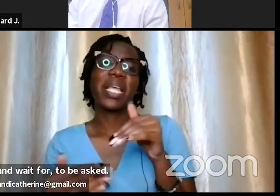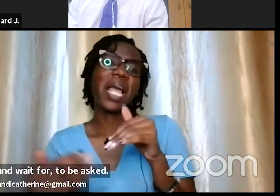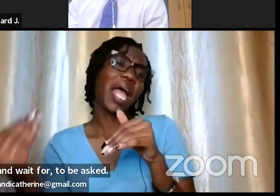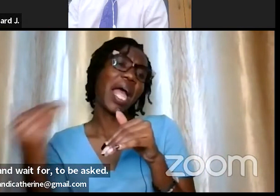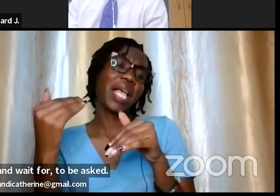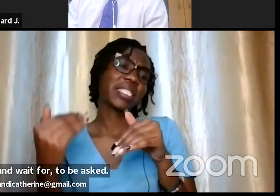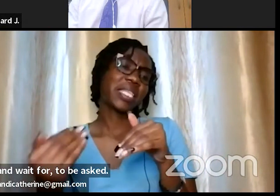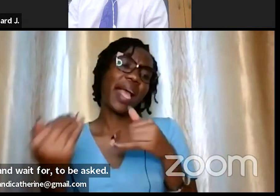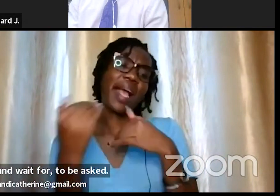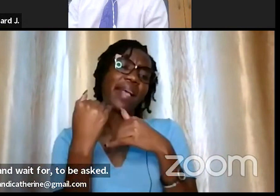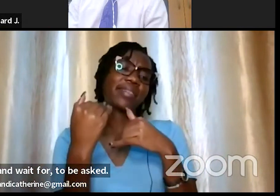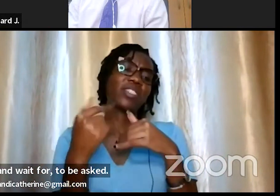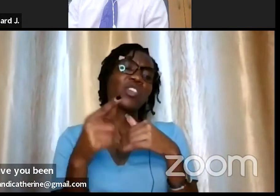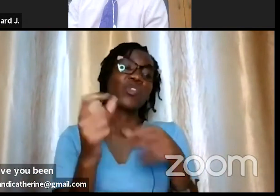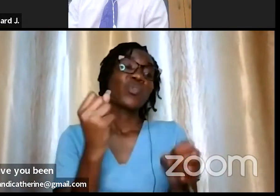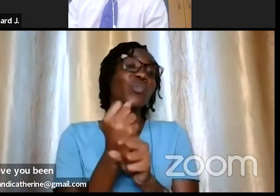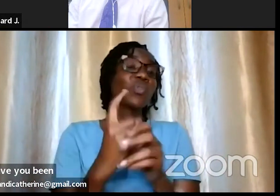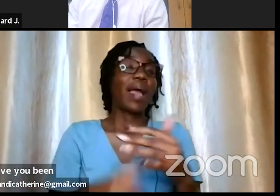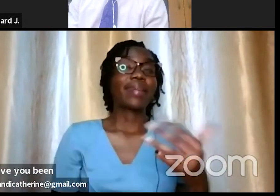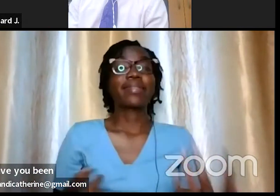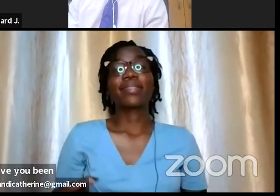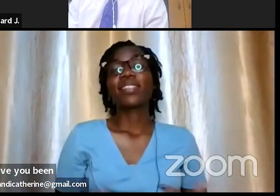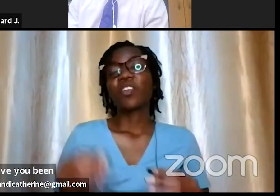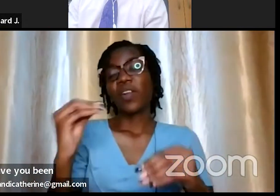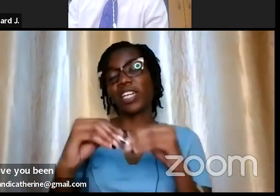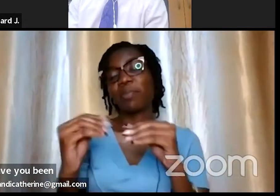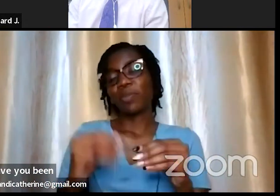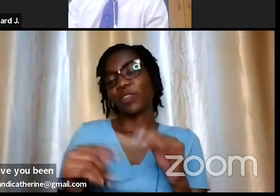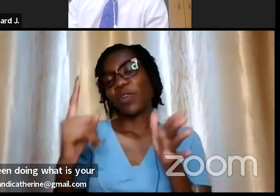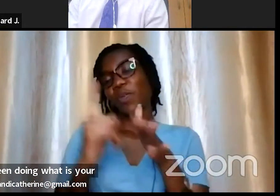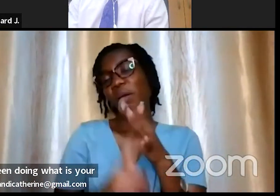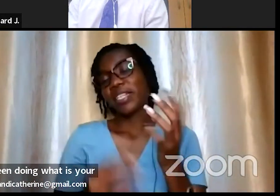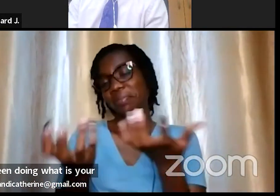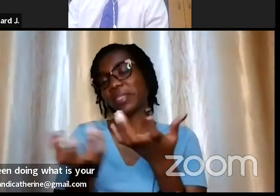time, what have you been doing? What is your contribution to our business?